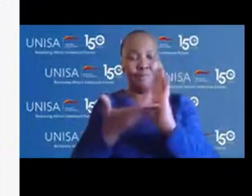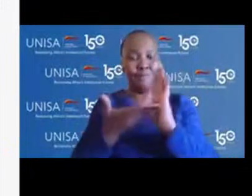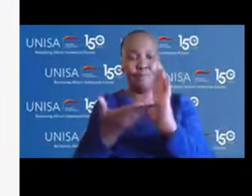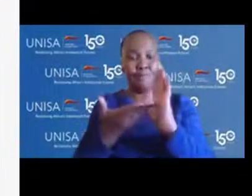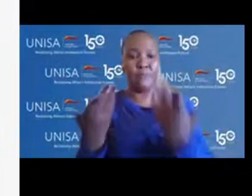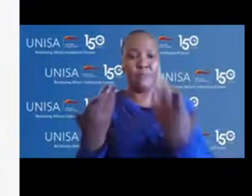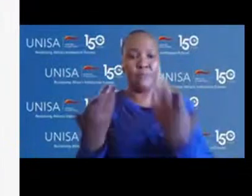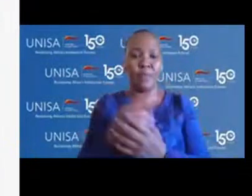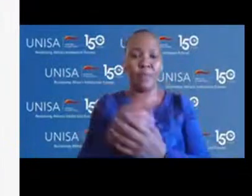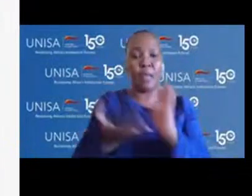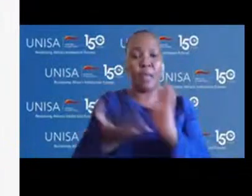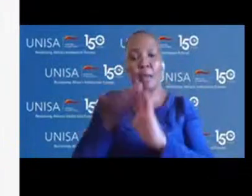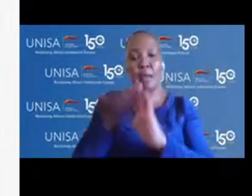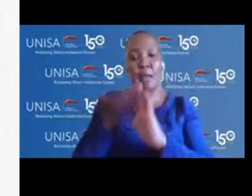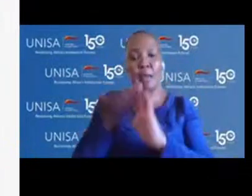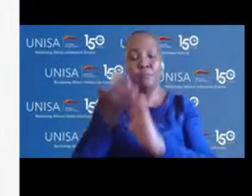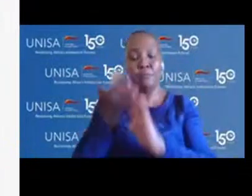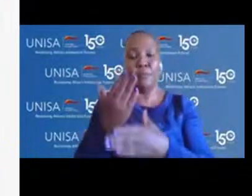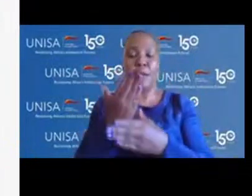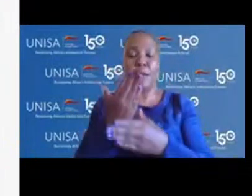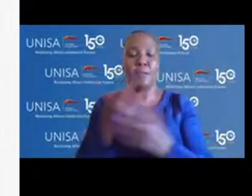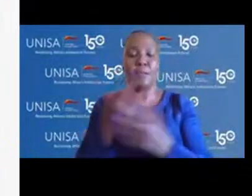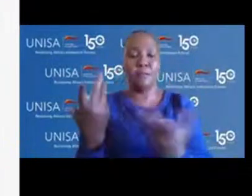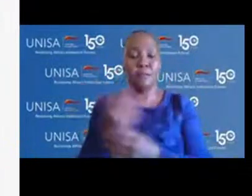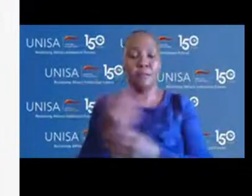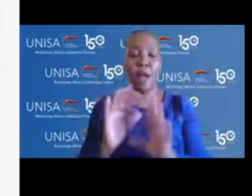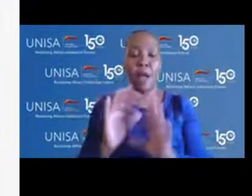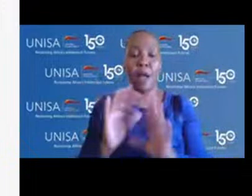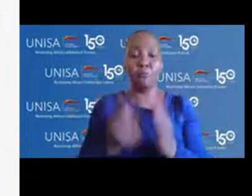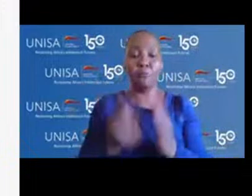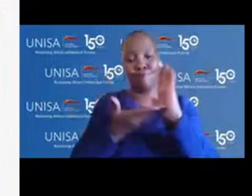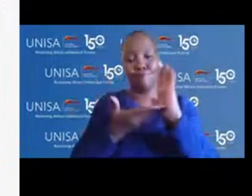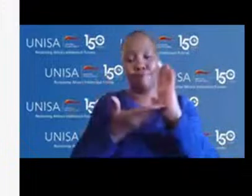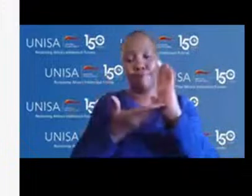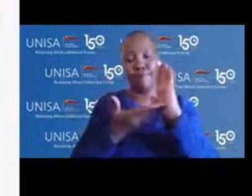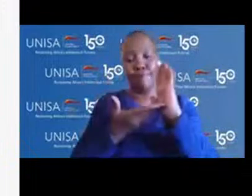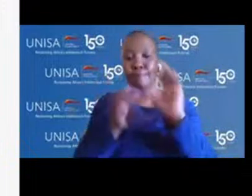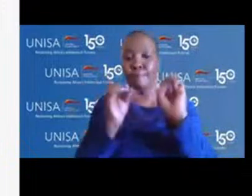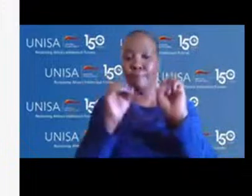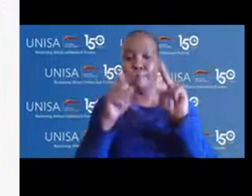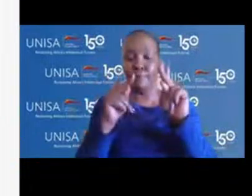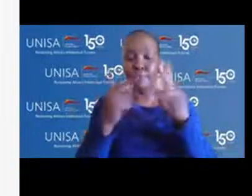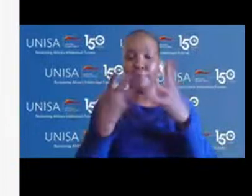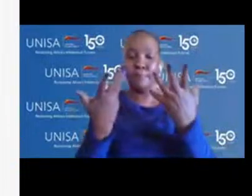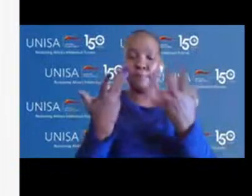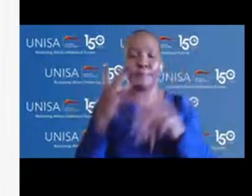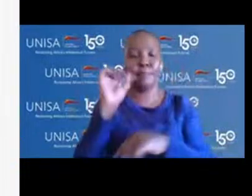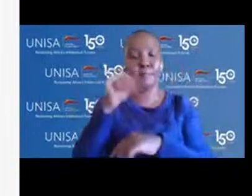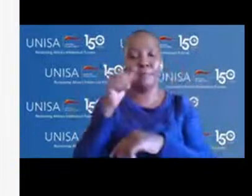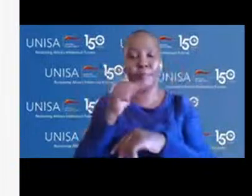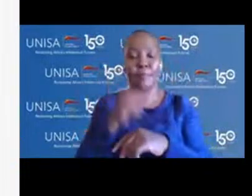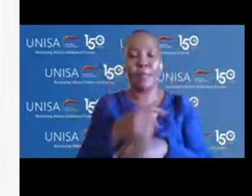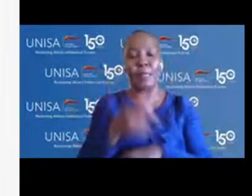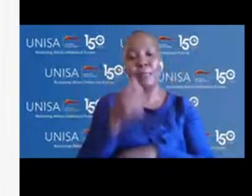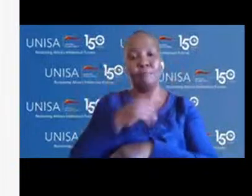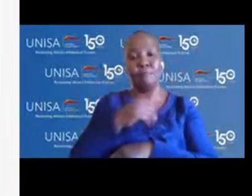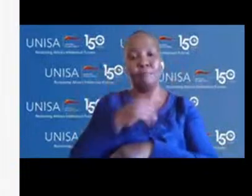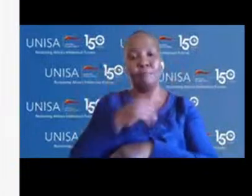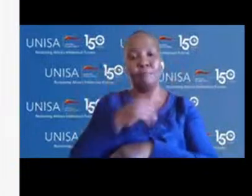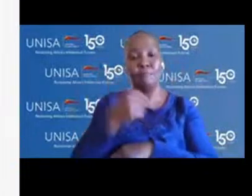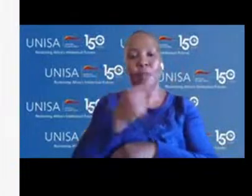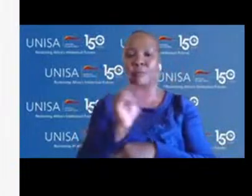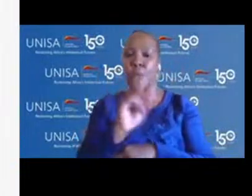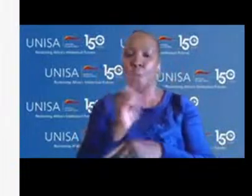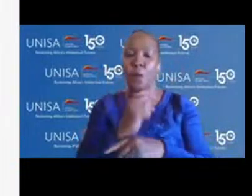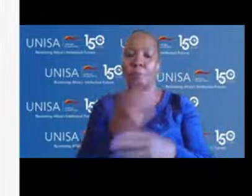can upload the file. And that's how it looks over there. Okay. And then, of course, it does tell me as well, what type of file